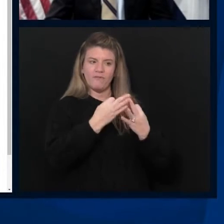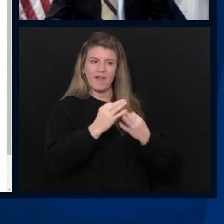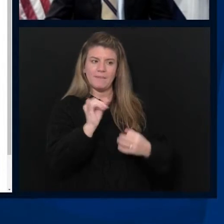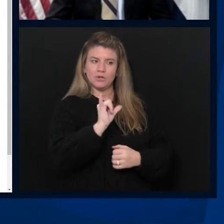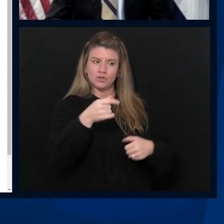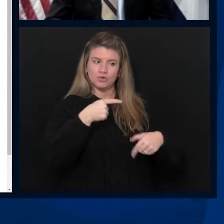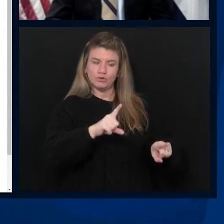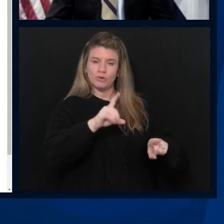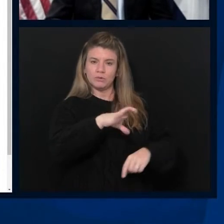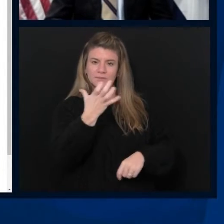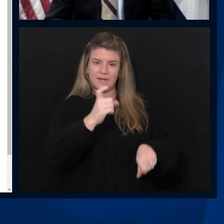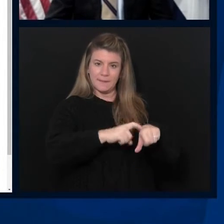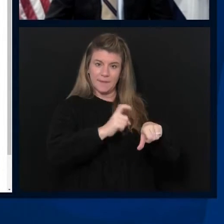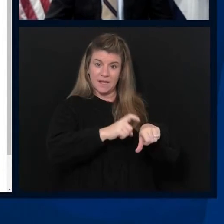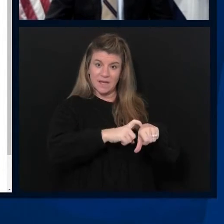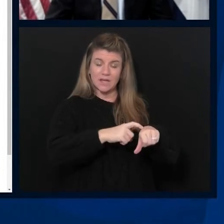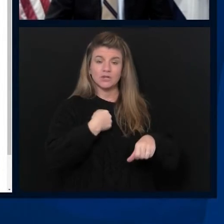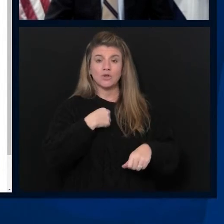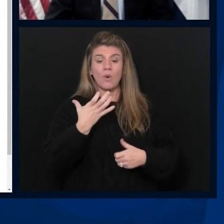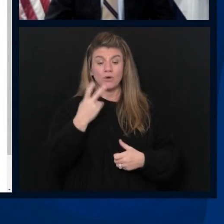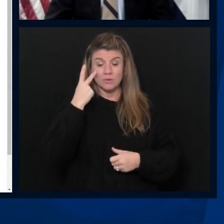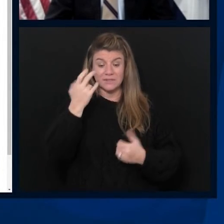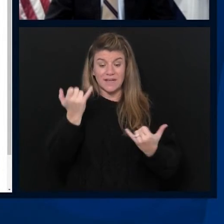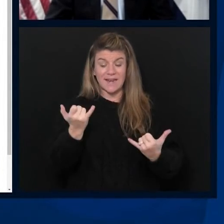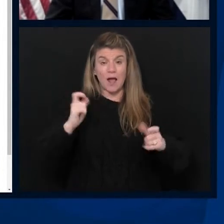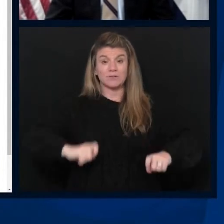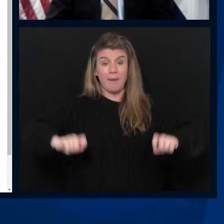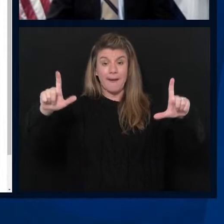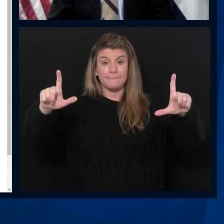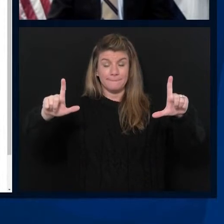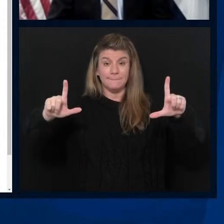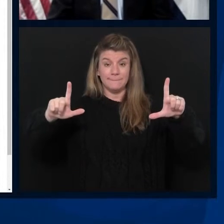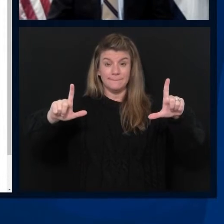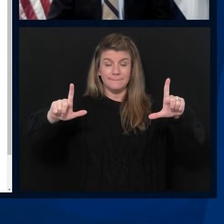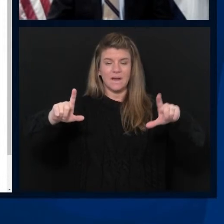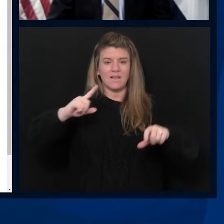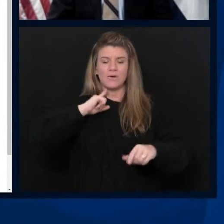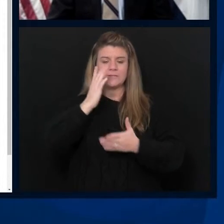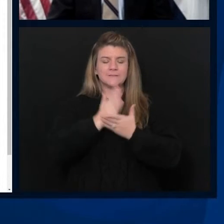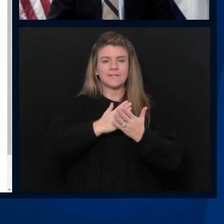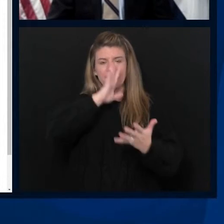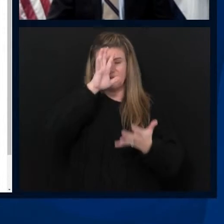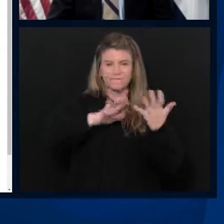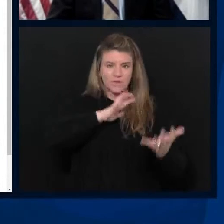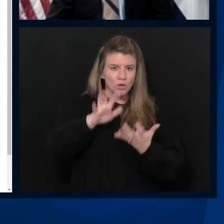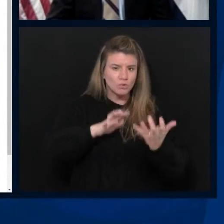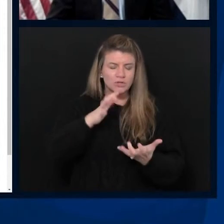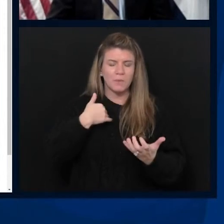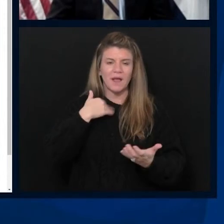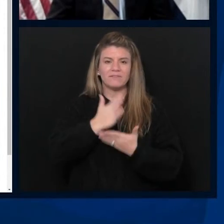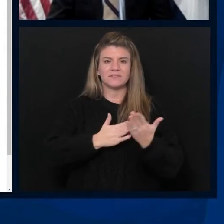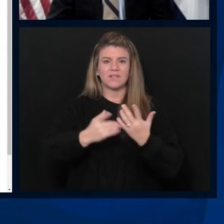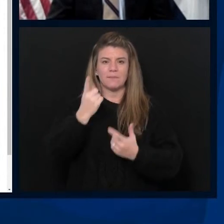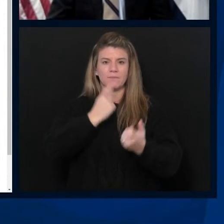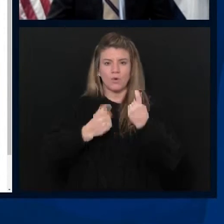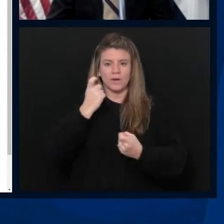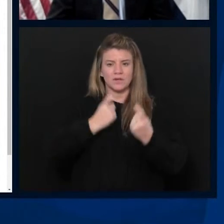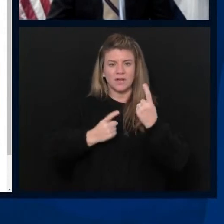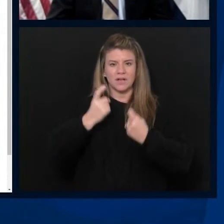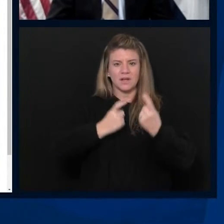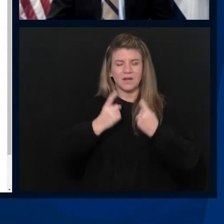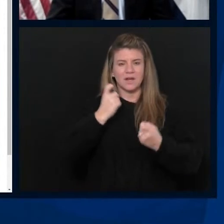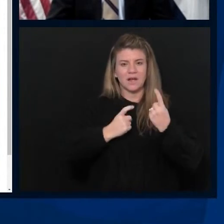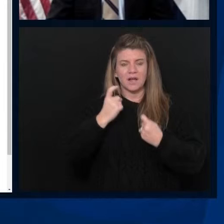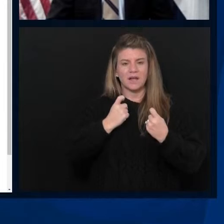holiday. So what you see now is the map. There's been some confusion. We've had questions, so I want to see if I can clear this up a little